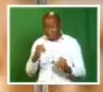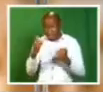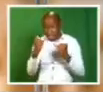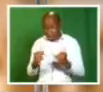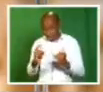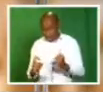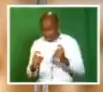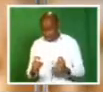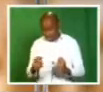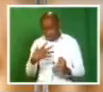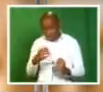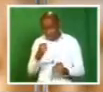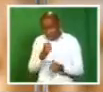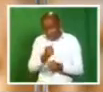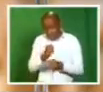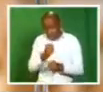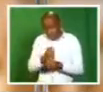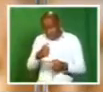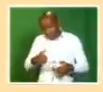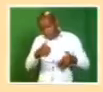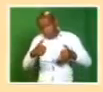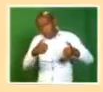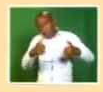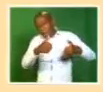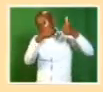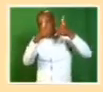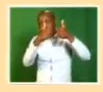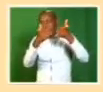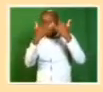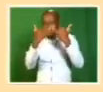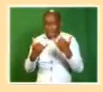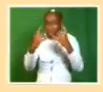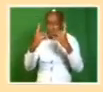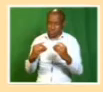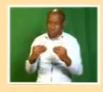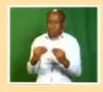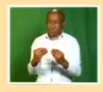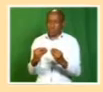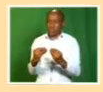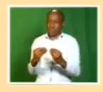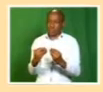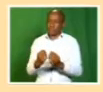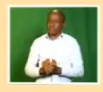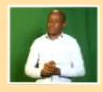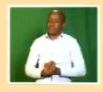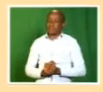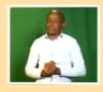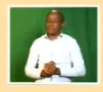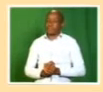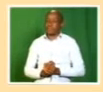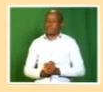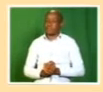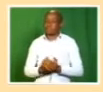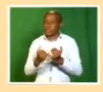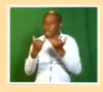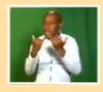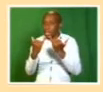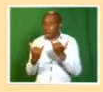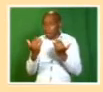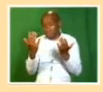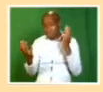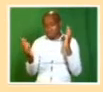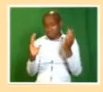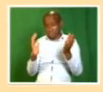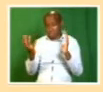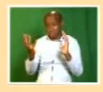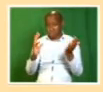x-intercept, we need to work backwards to the equation. Let's do that together. Okay, so let's compare